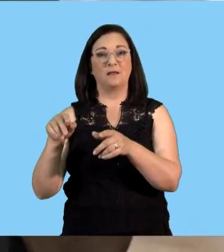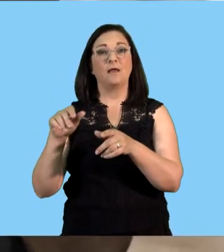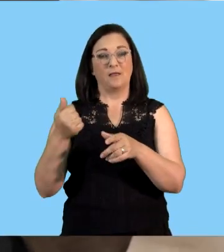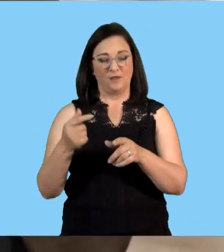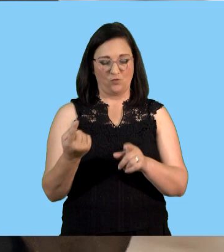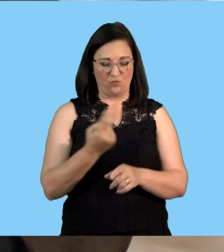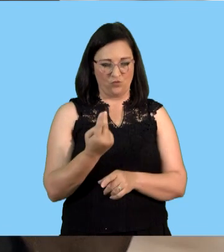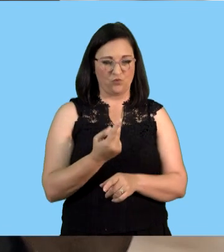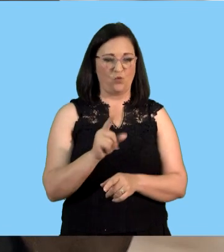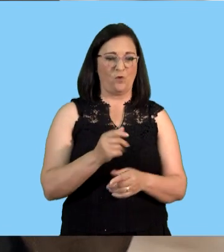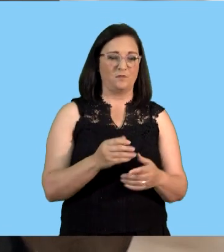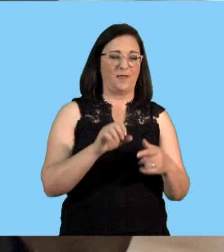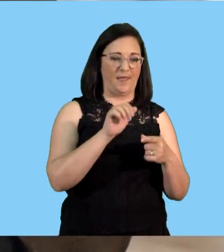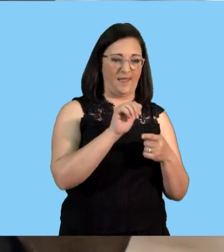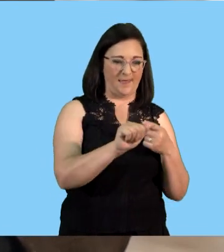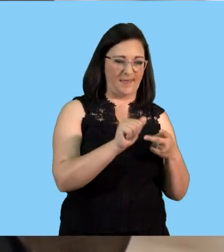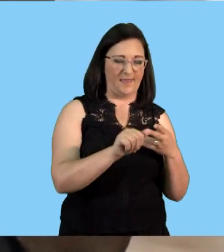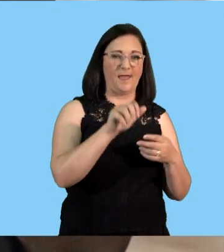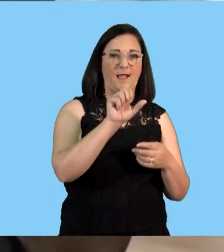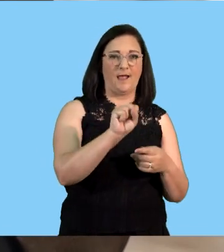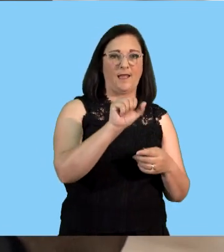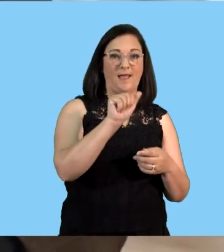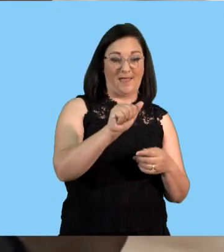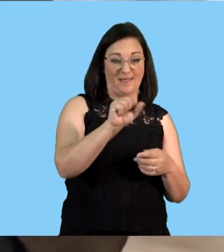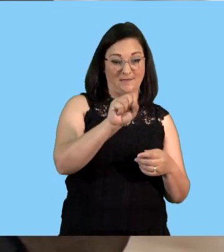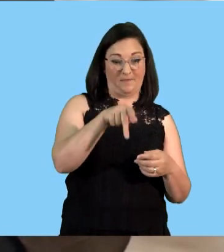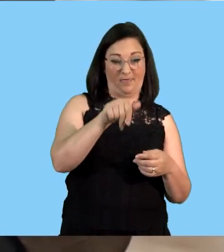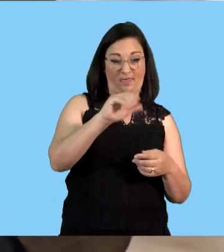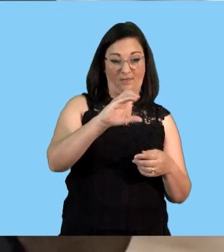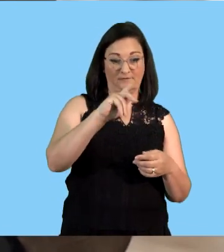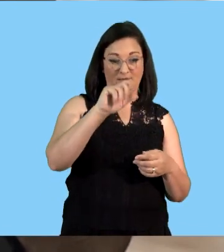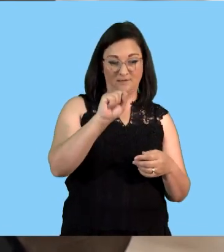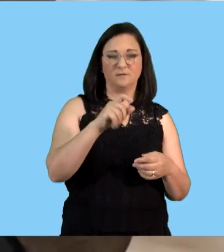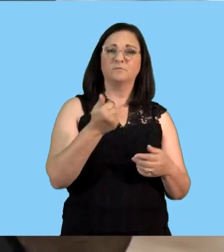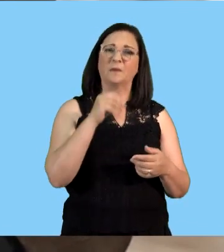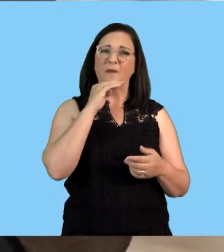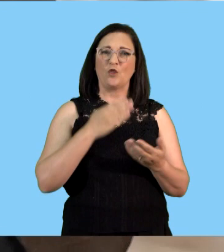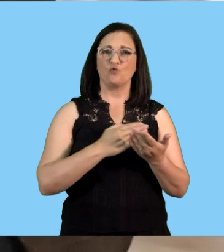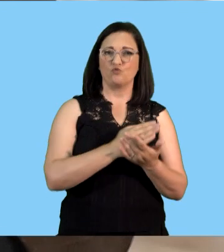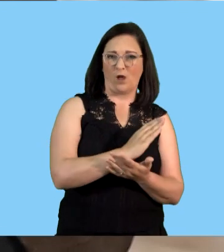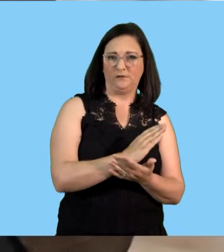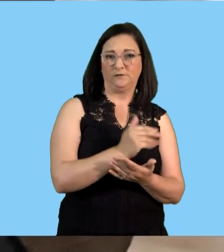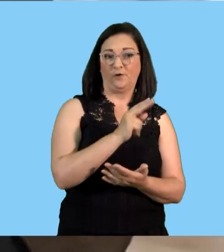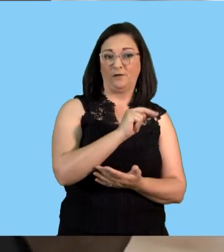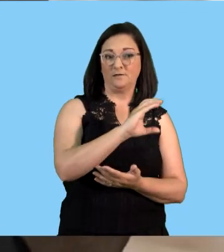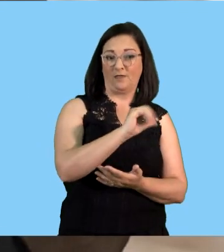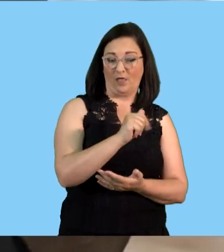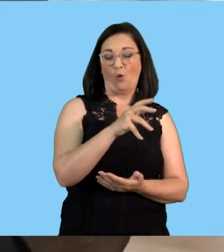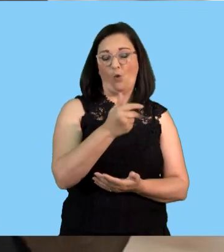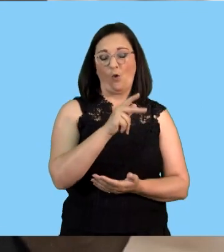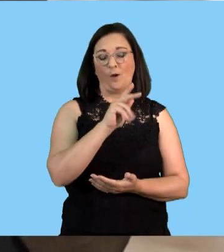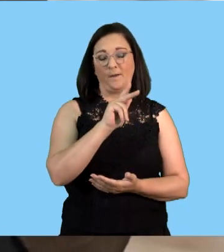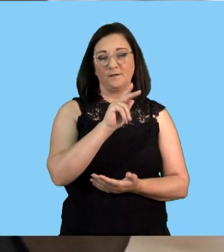aspects, which is the rights. So it's very important that you understand whether we're talking about the rights according to the NCA or the rights according to